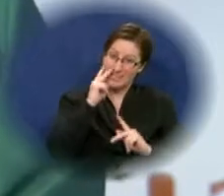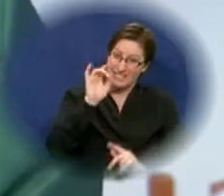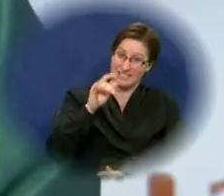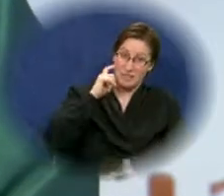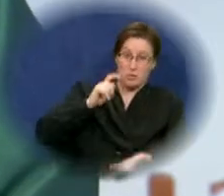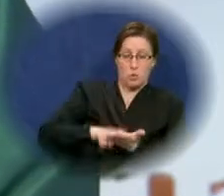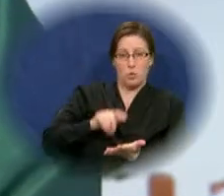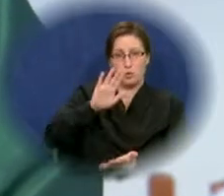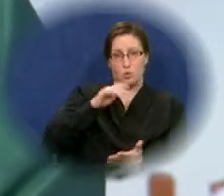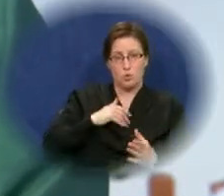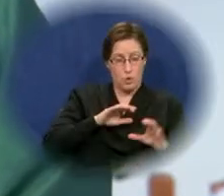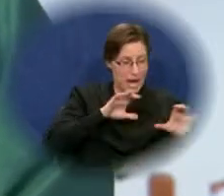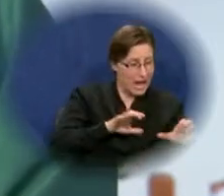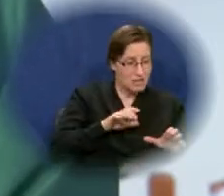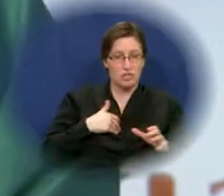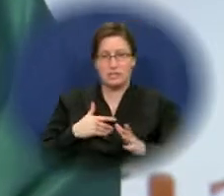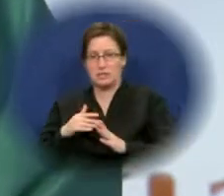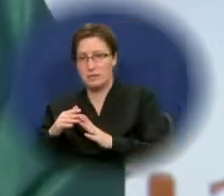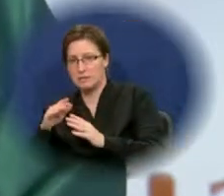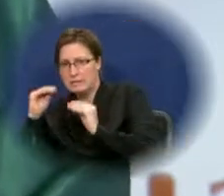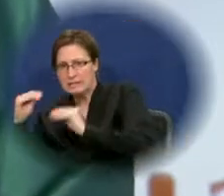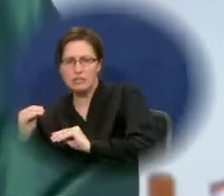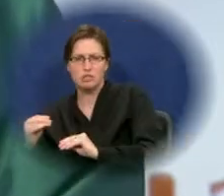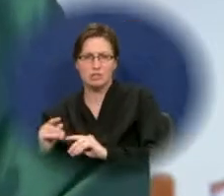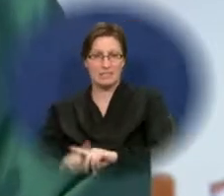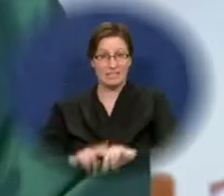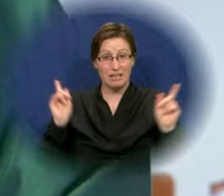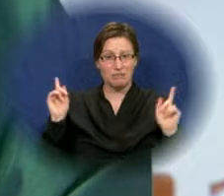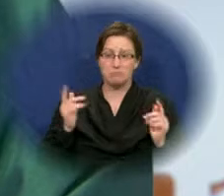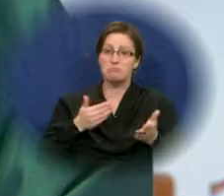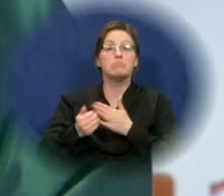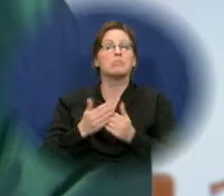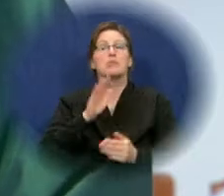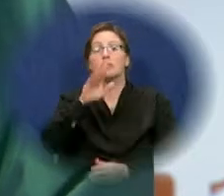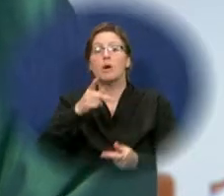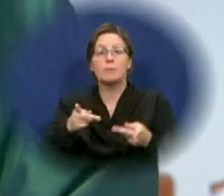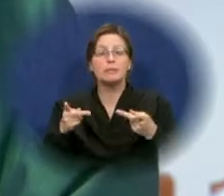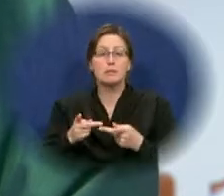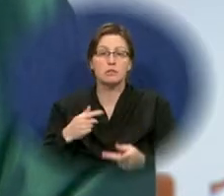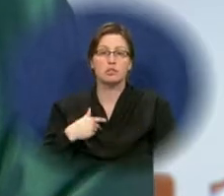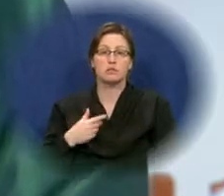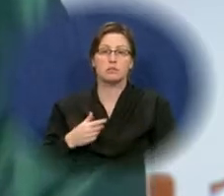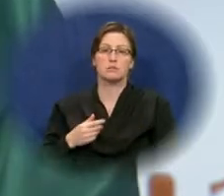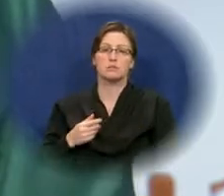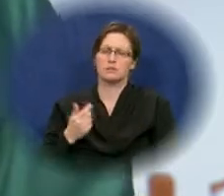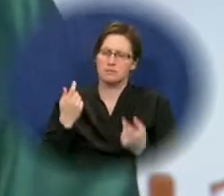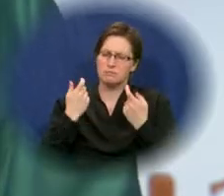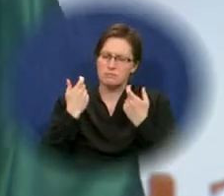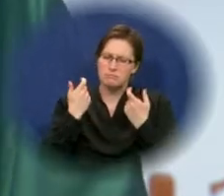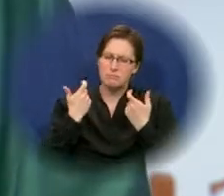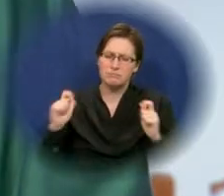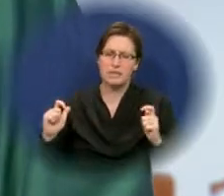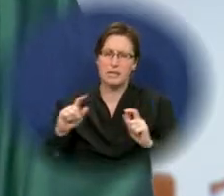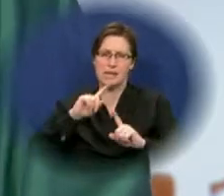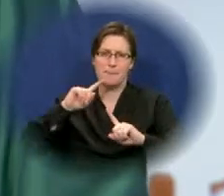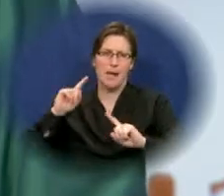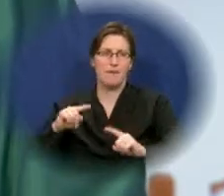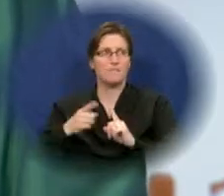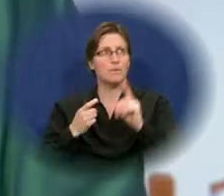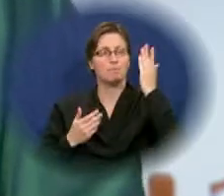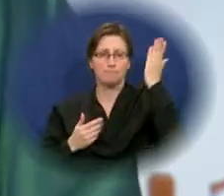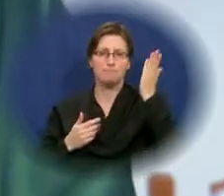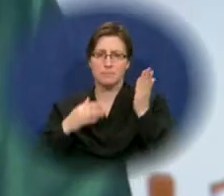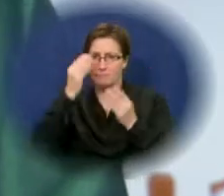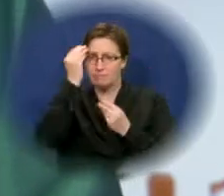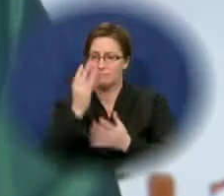we deal with many different things, no matter what our position might be? That it's a huge command, is it not? And it is